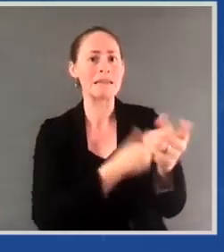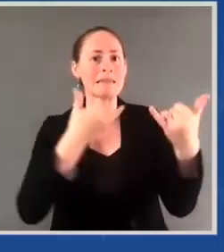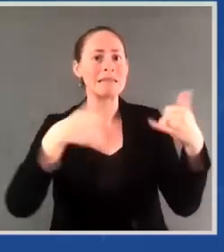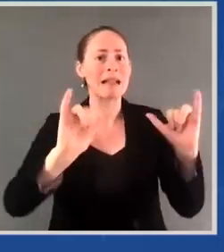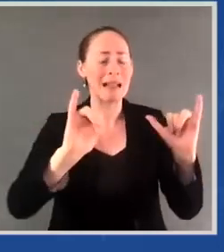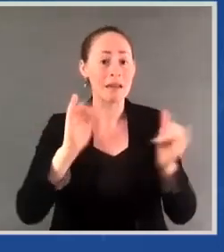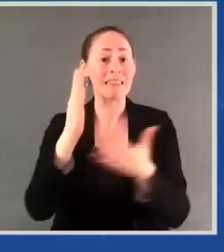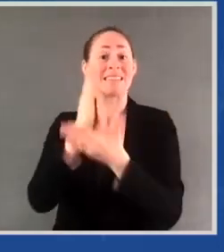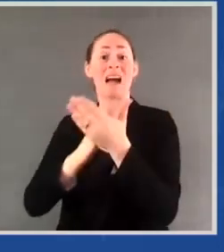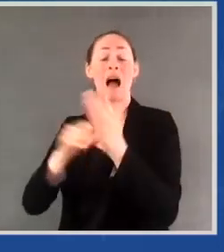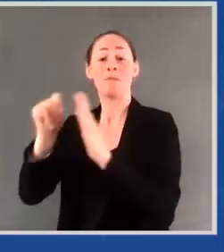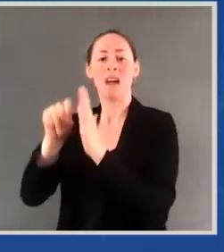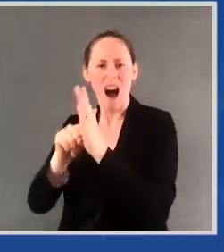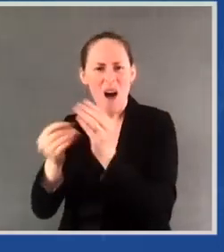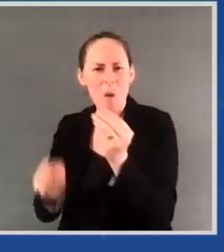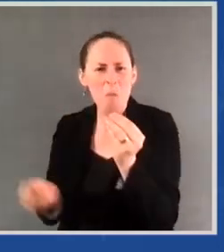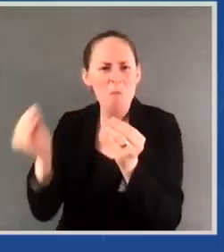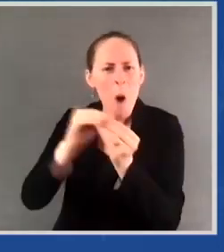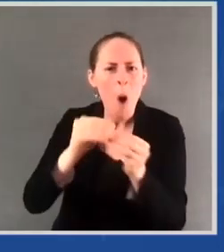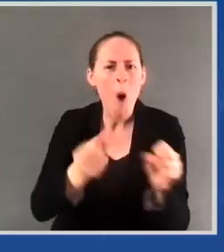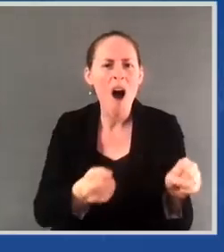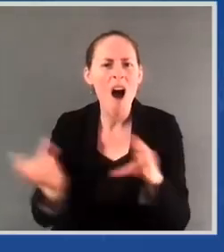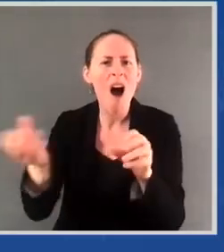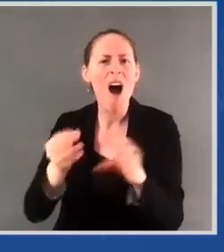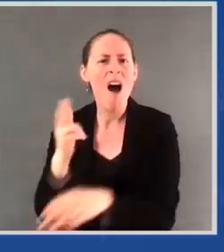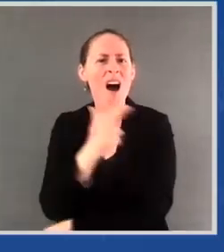few days ago, we crossed